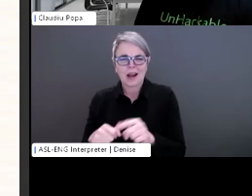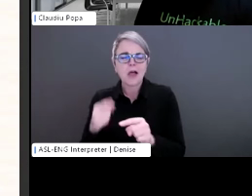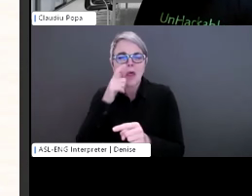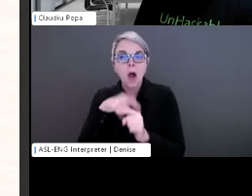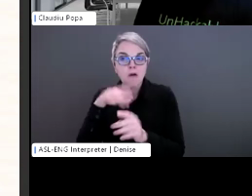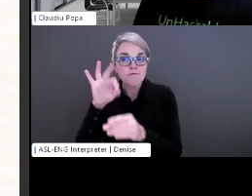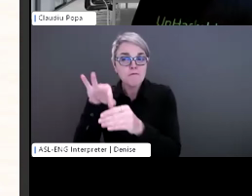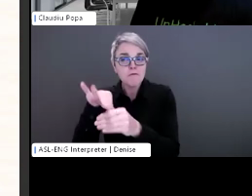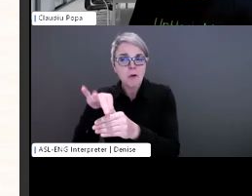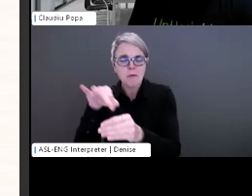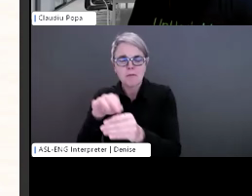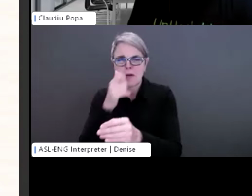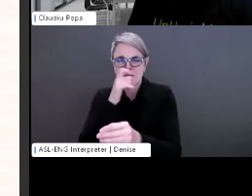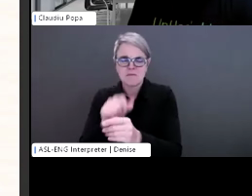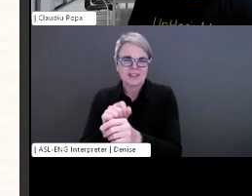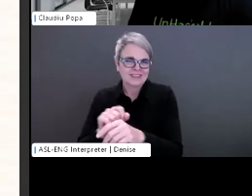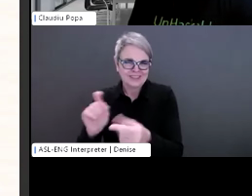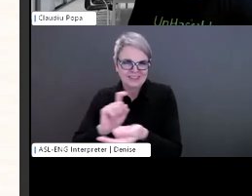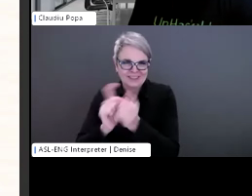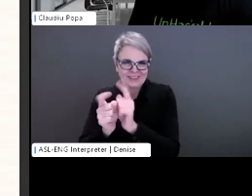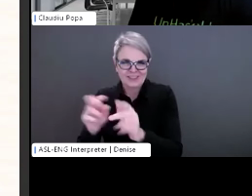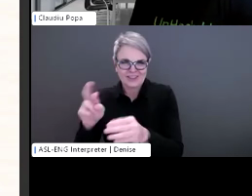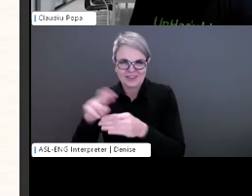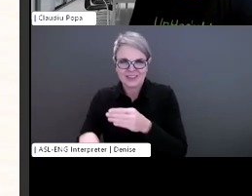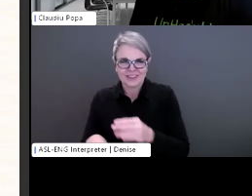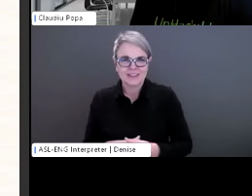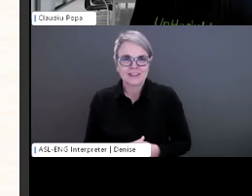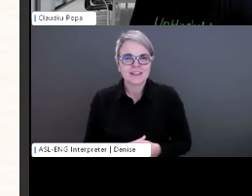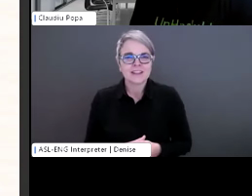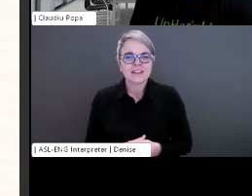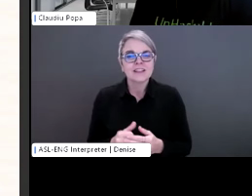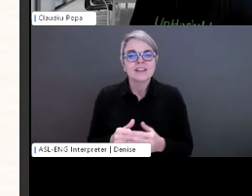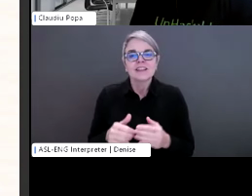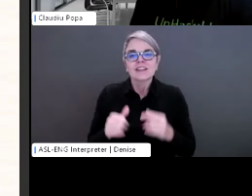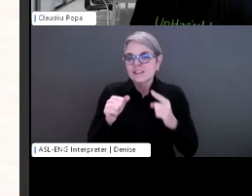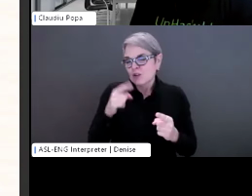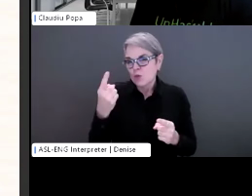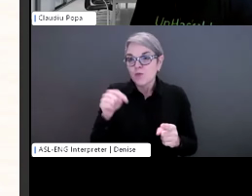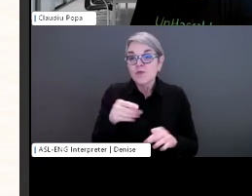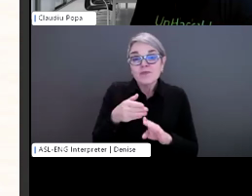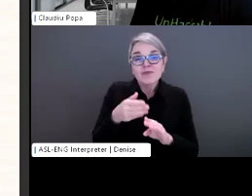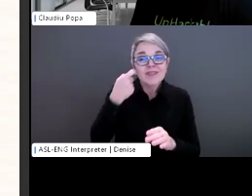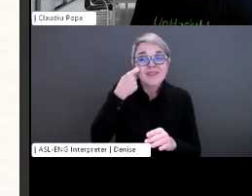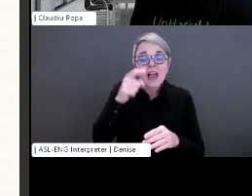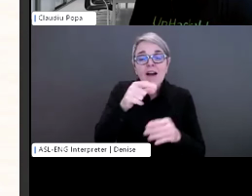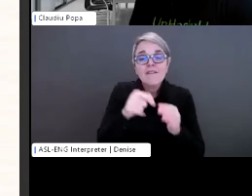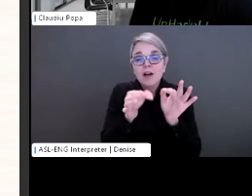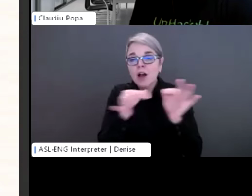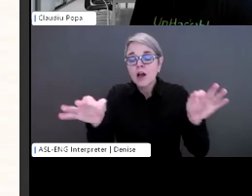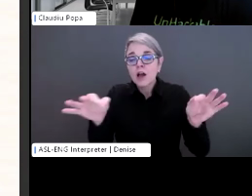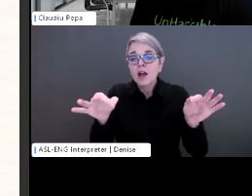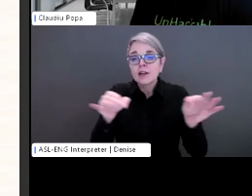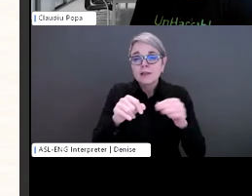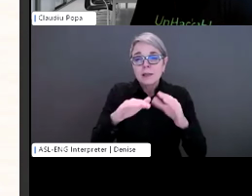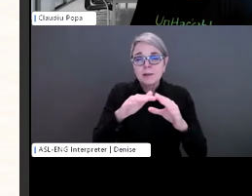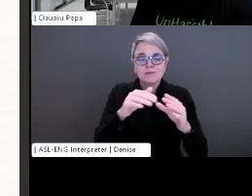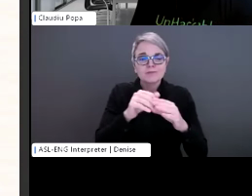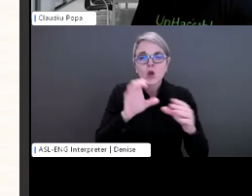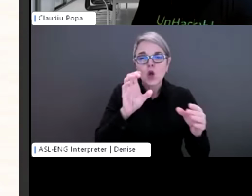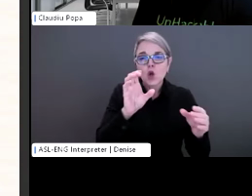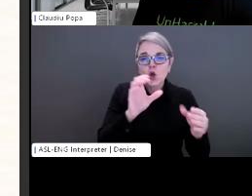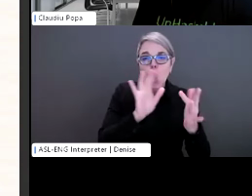The previous page introduced us to the concept of typo squatting. So essentially, when it's easy to fool people